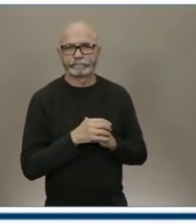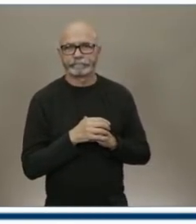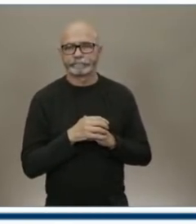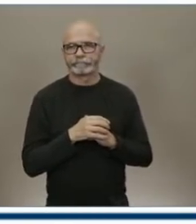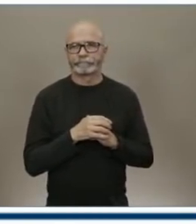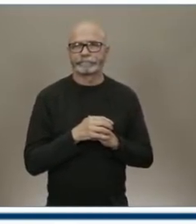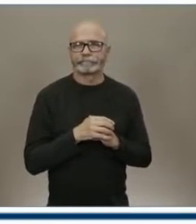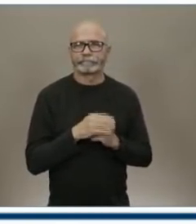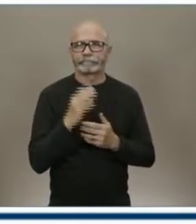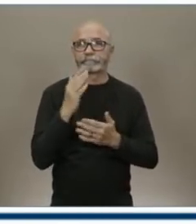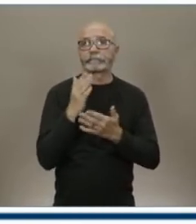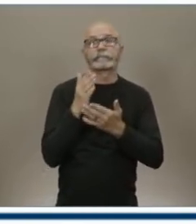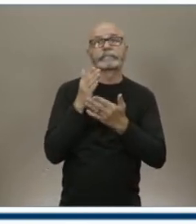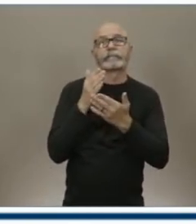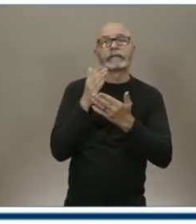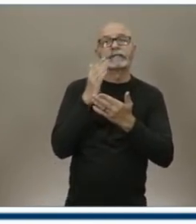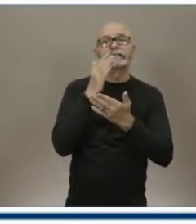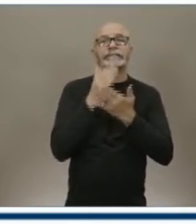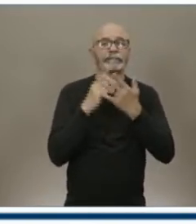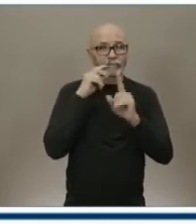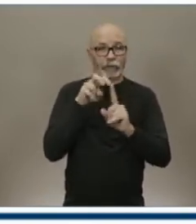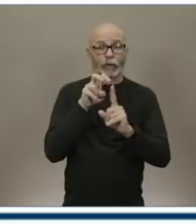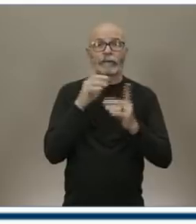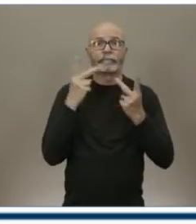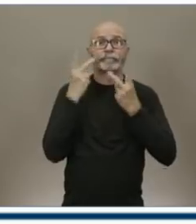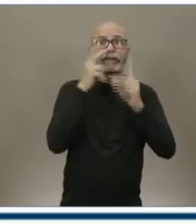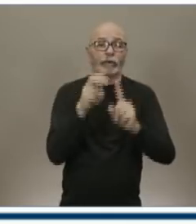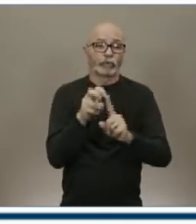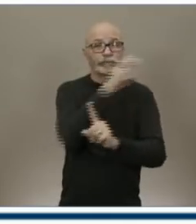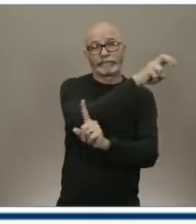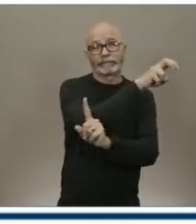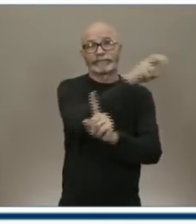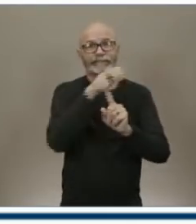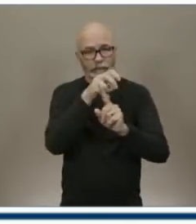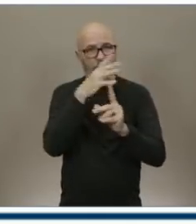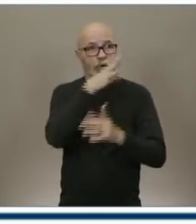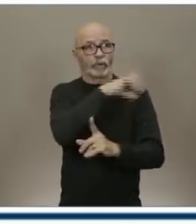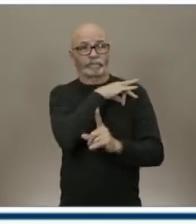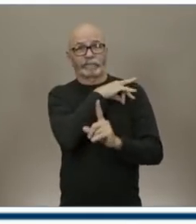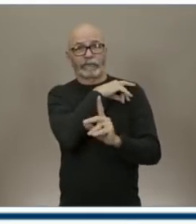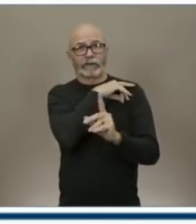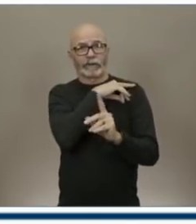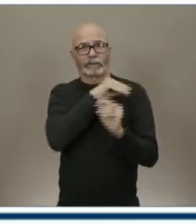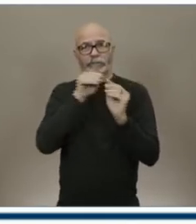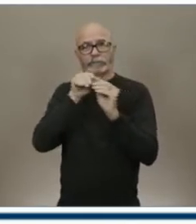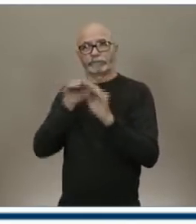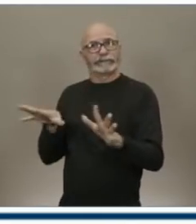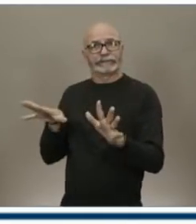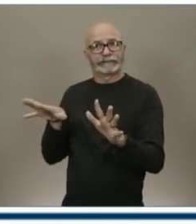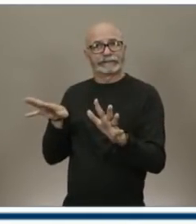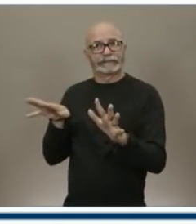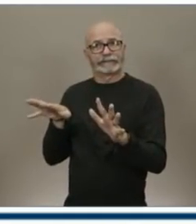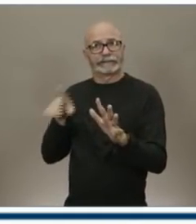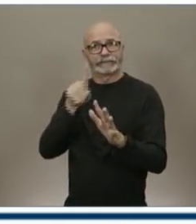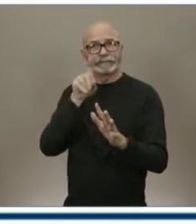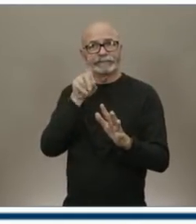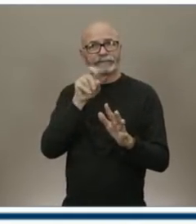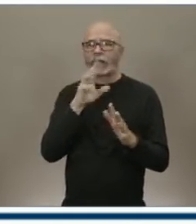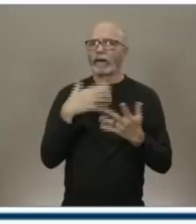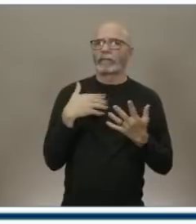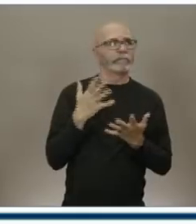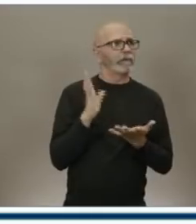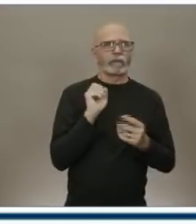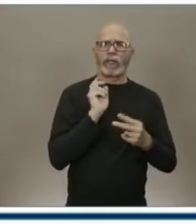But when there's a school-based case, public health doesn't mention the transmission cause. Is there a reason for